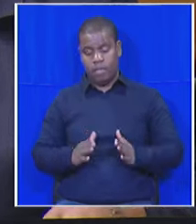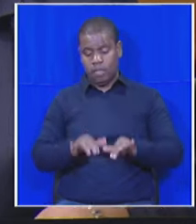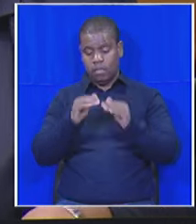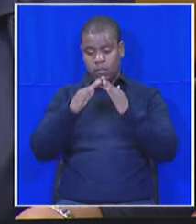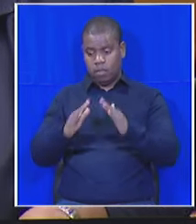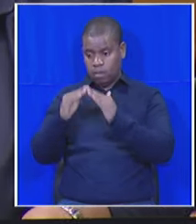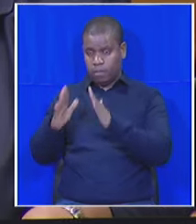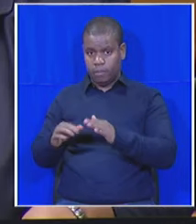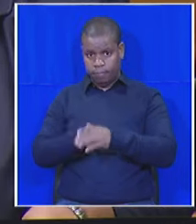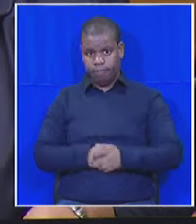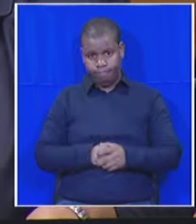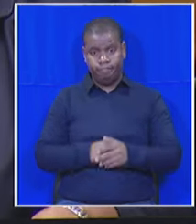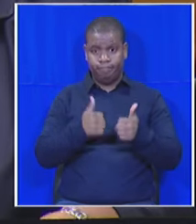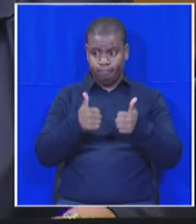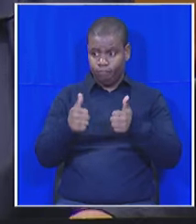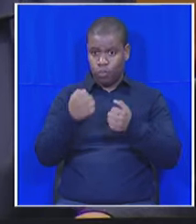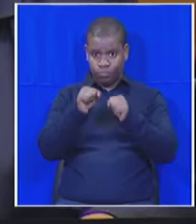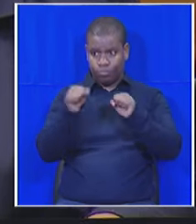Are there any objections?